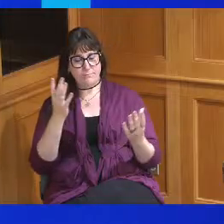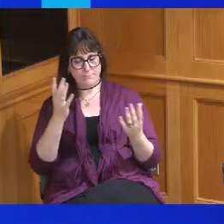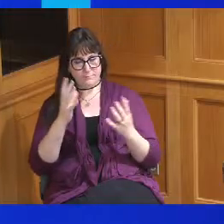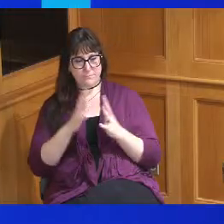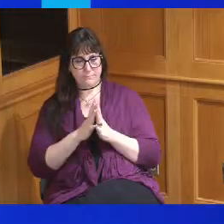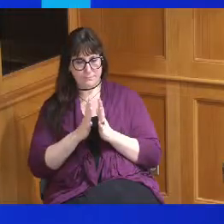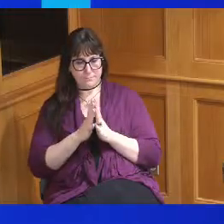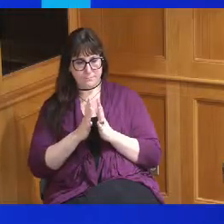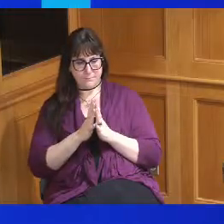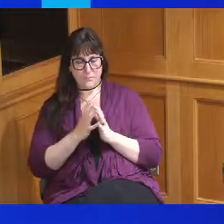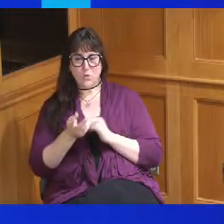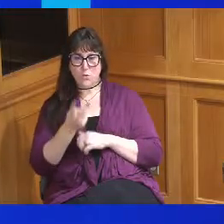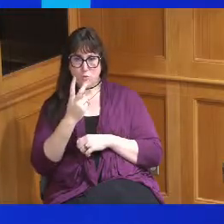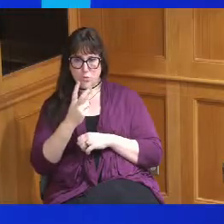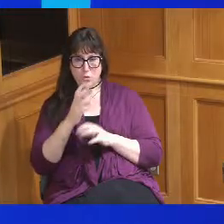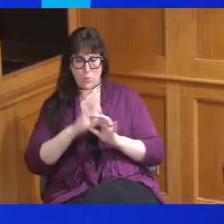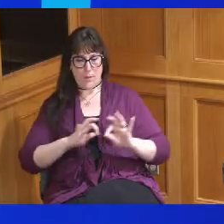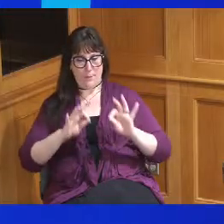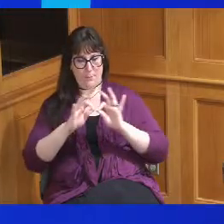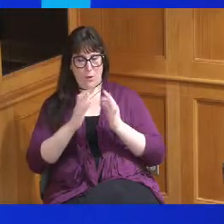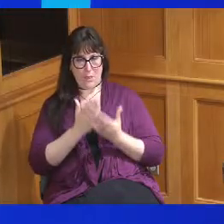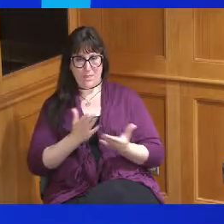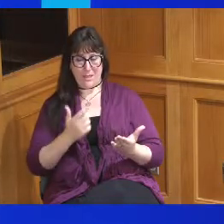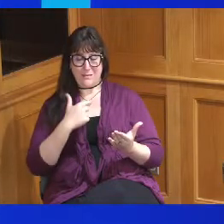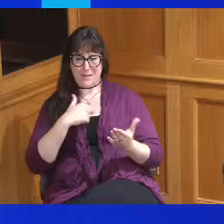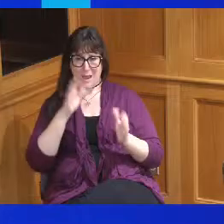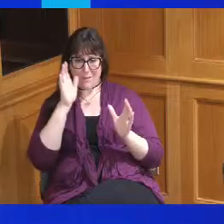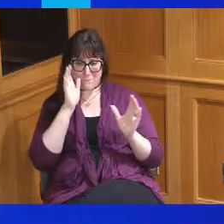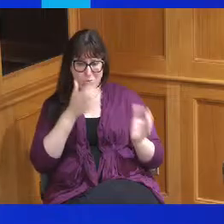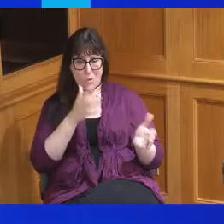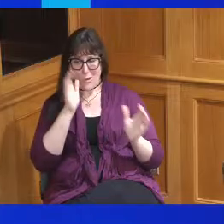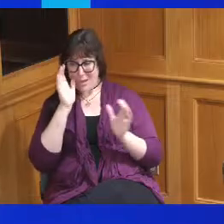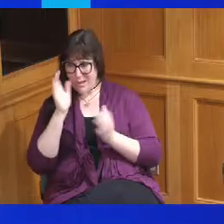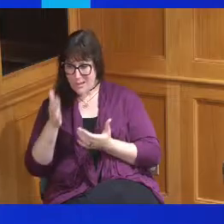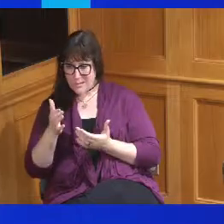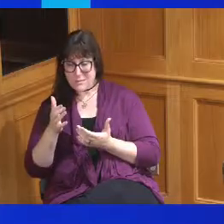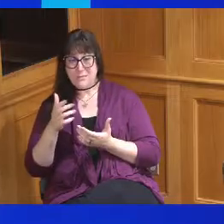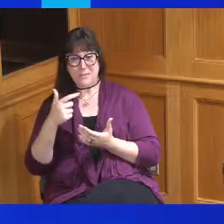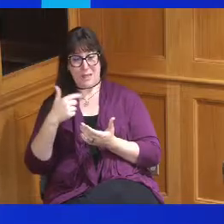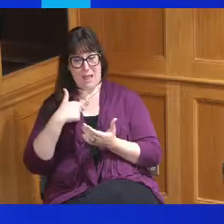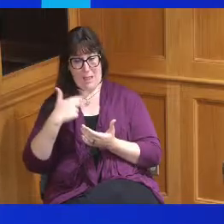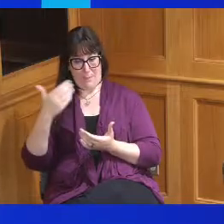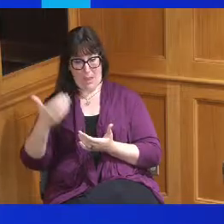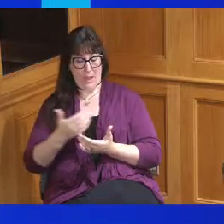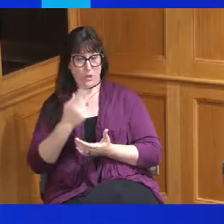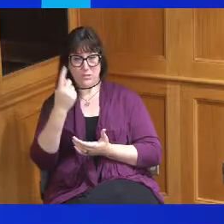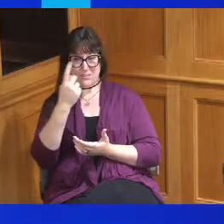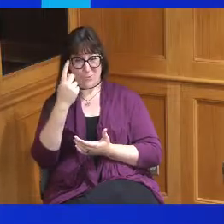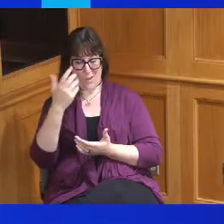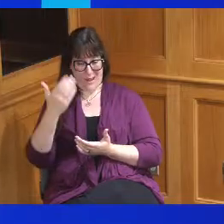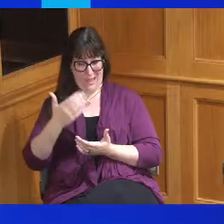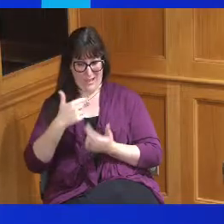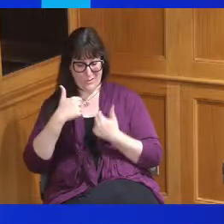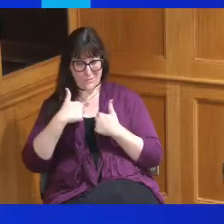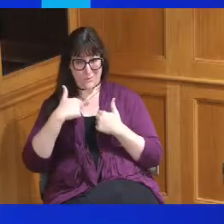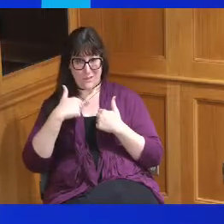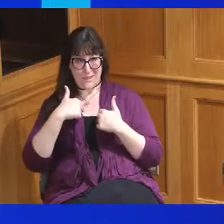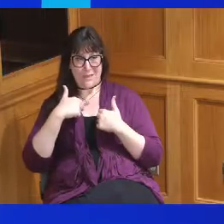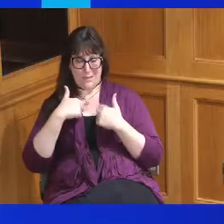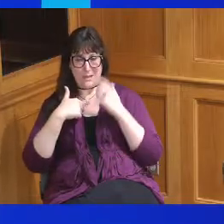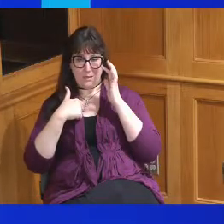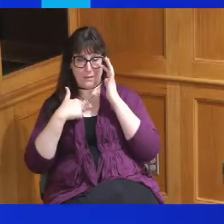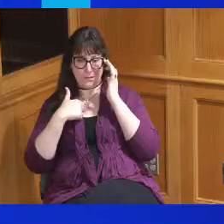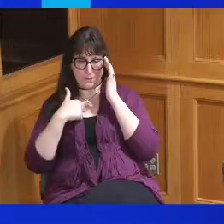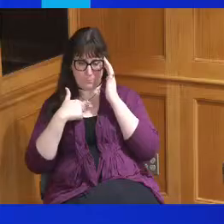two really important things that I focus on whenever I am hired by unit of local government. That